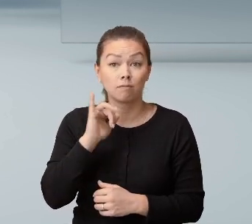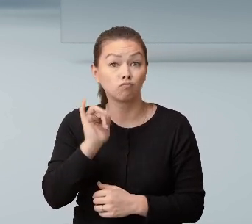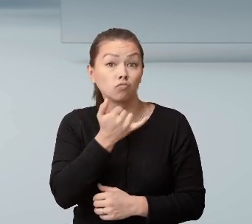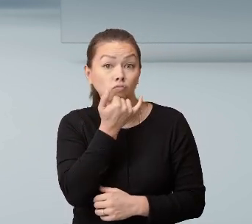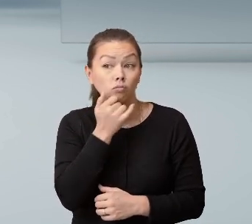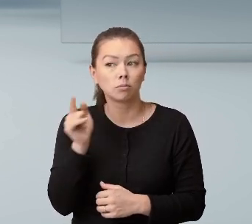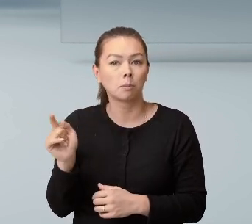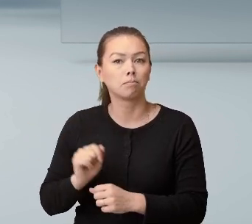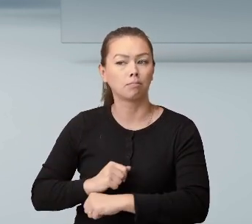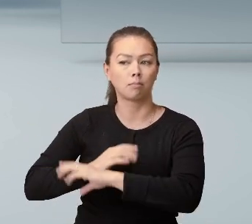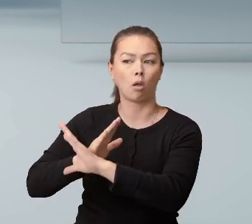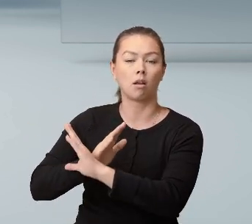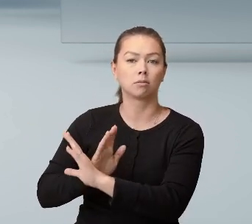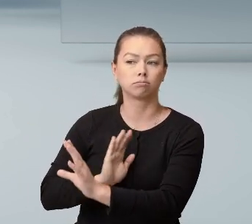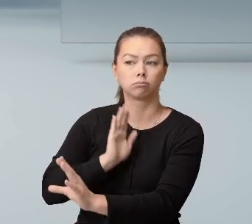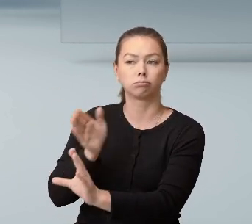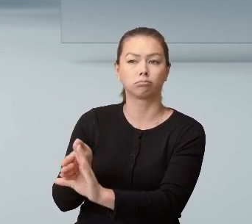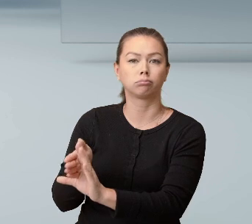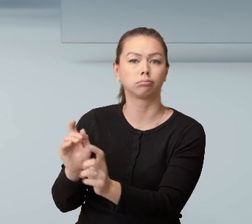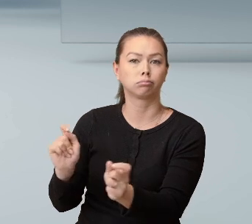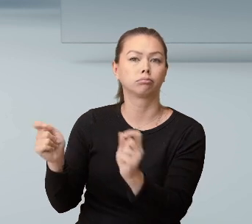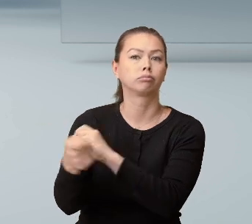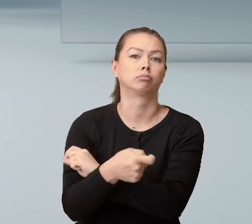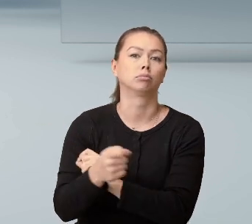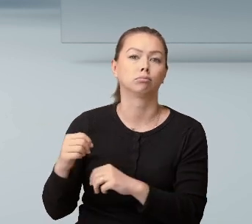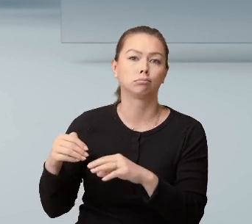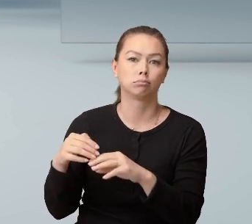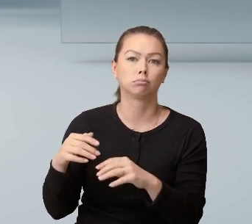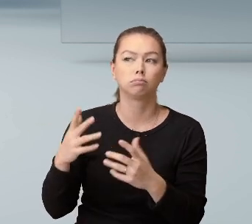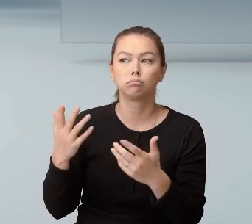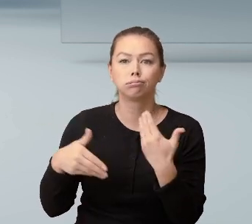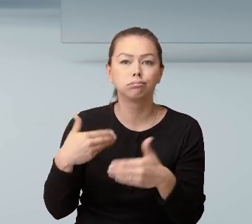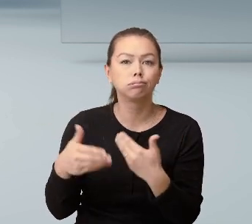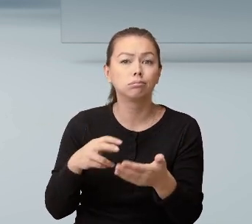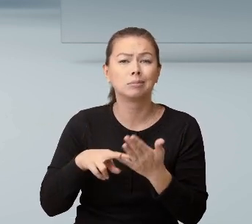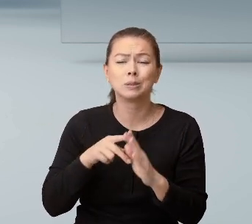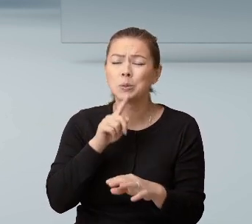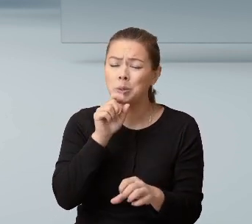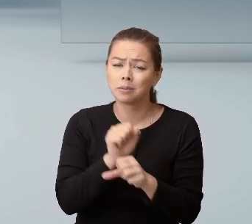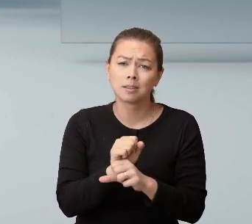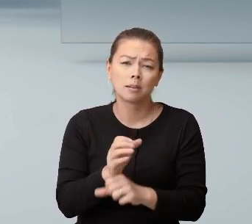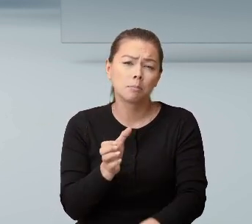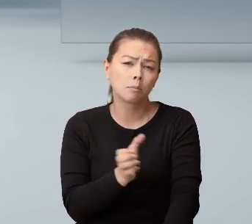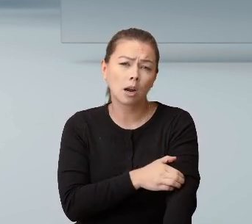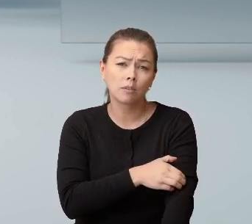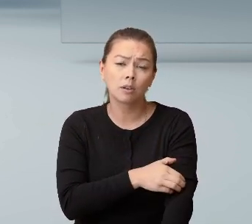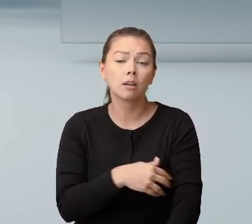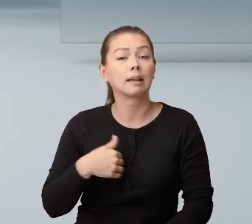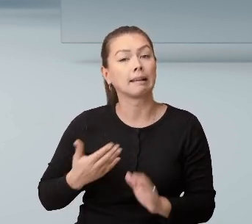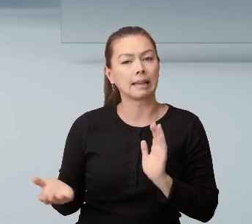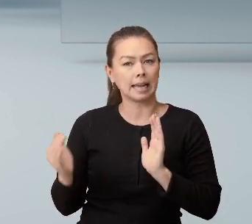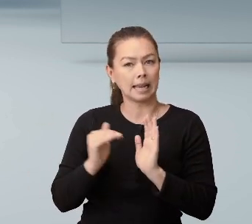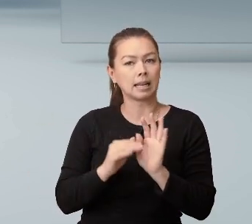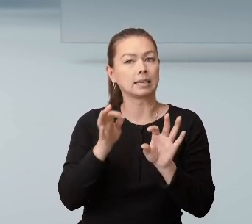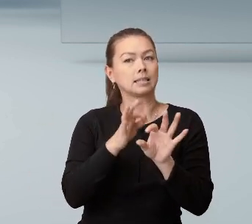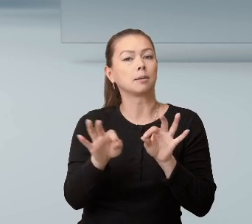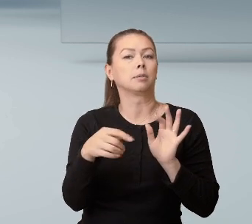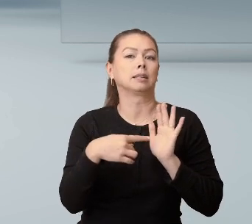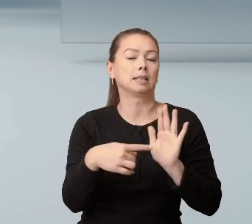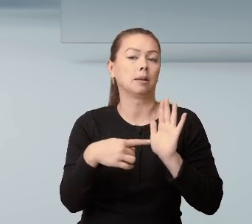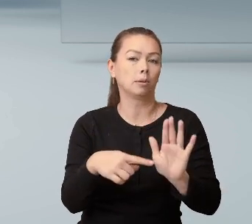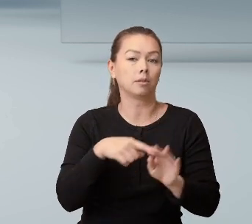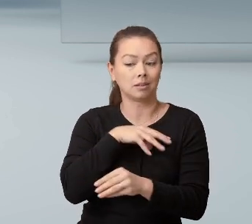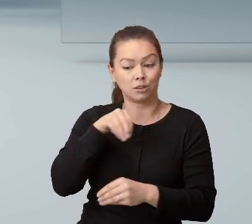block or redirect traffic. And it's a really flexible and powerful tool. And I'll illustrate with a simple example again.